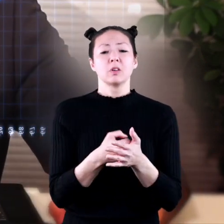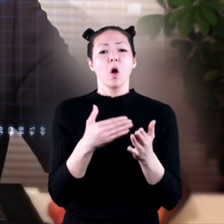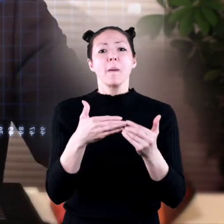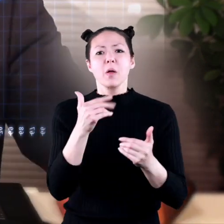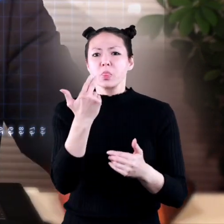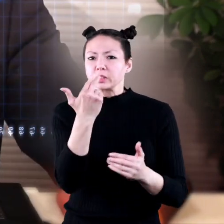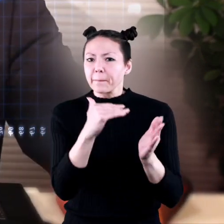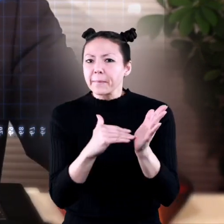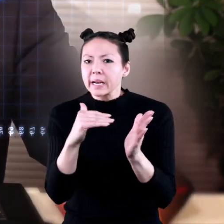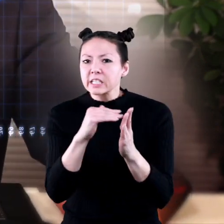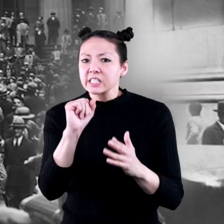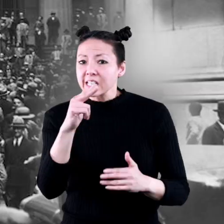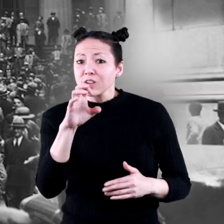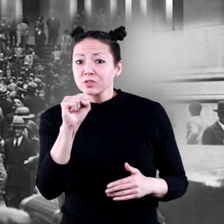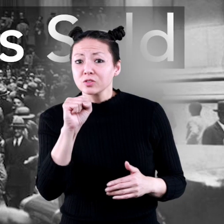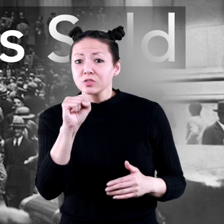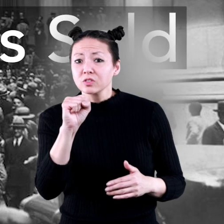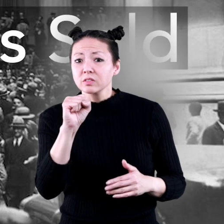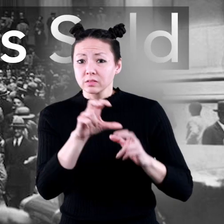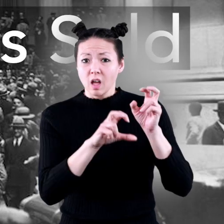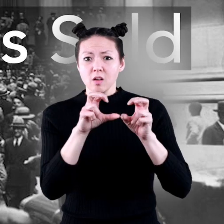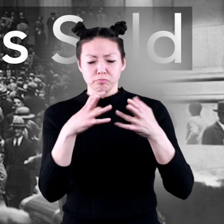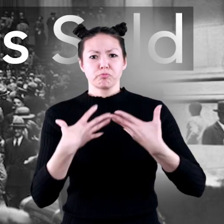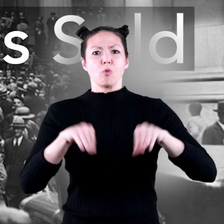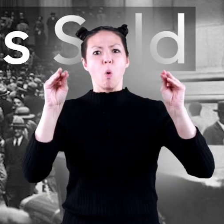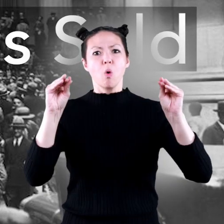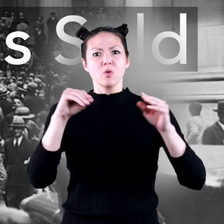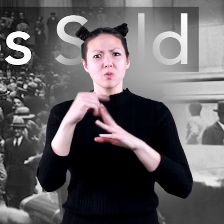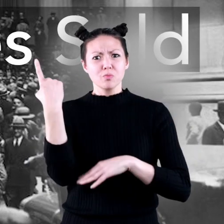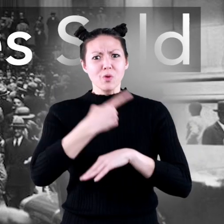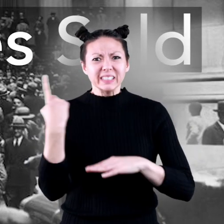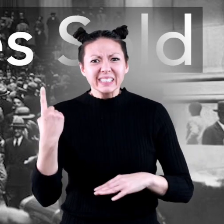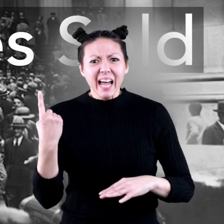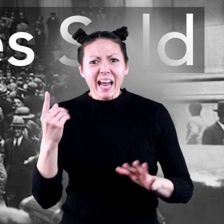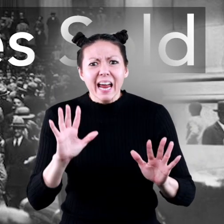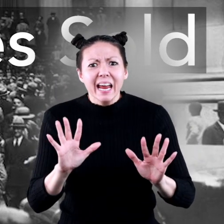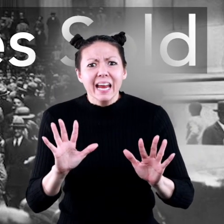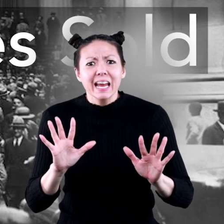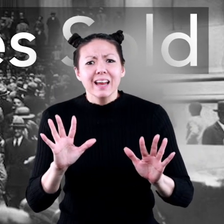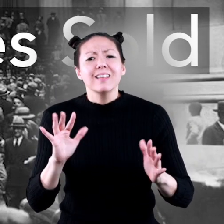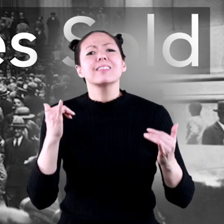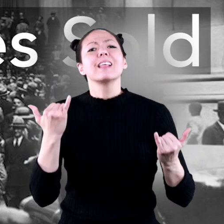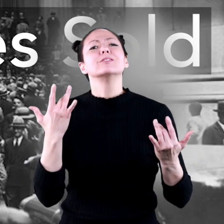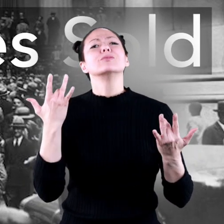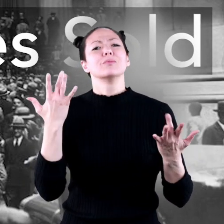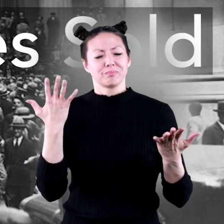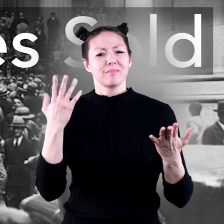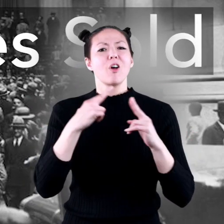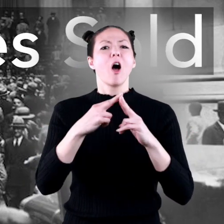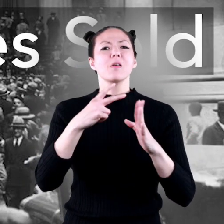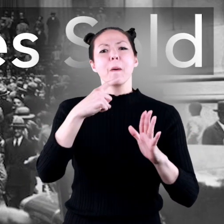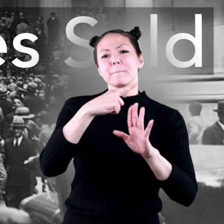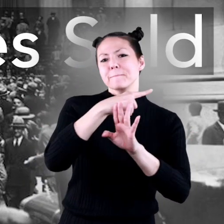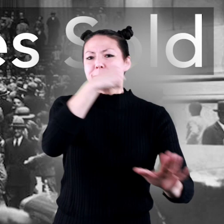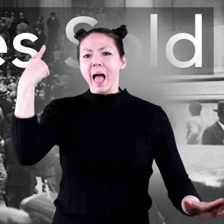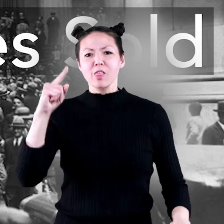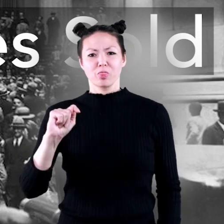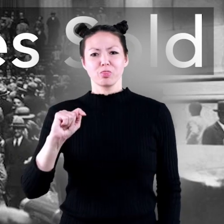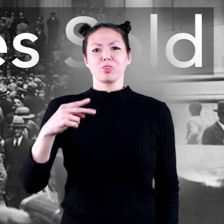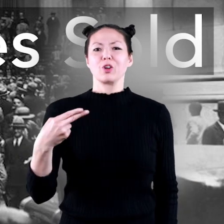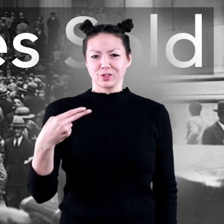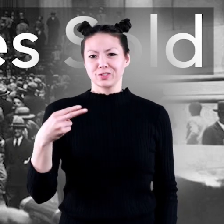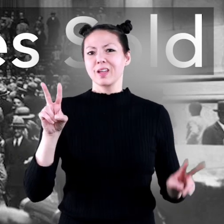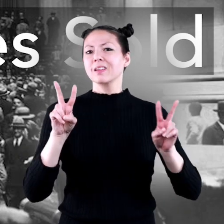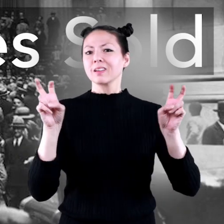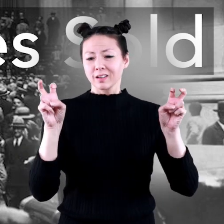it, causing the crash. Almost 13 million shares of stock were sold on one day, and that